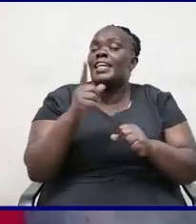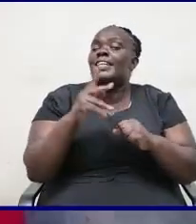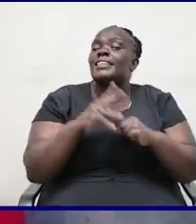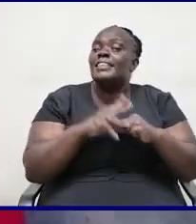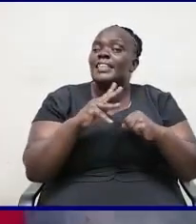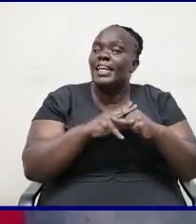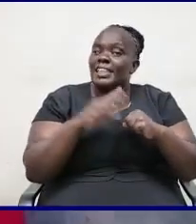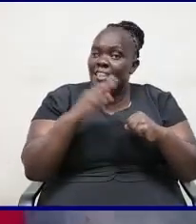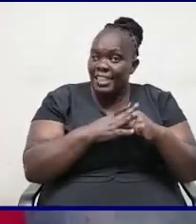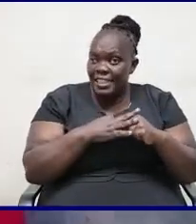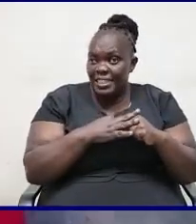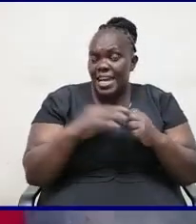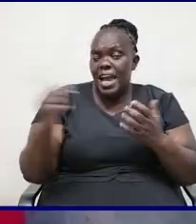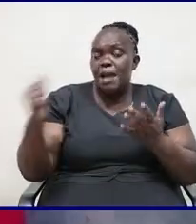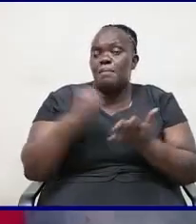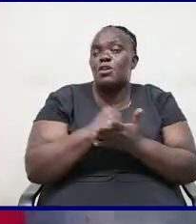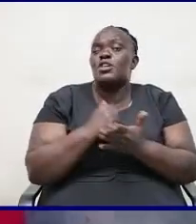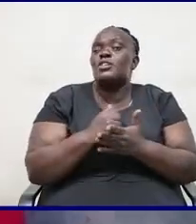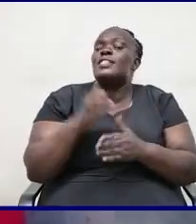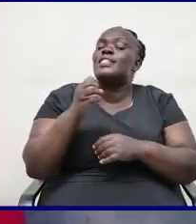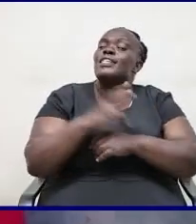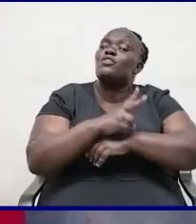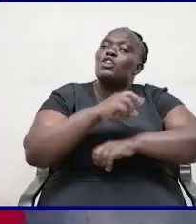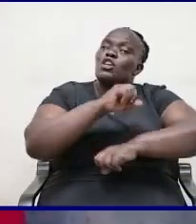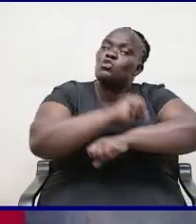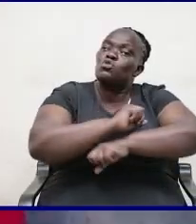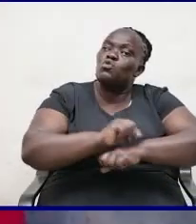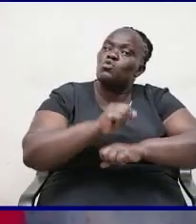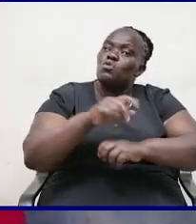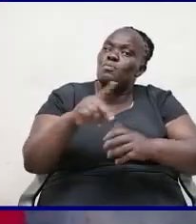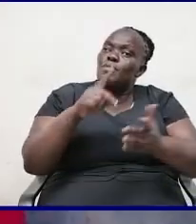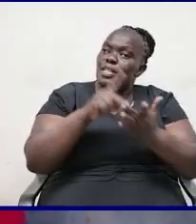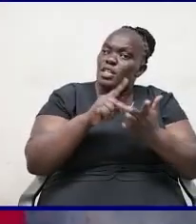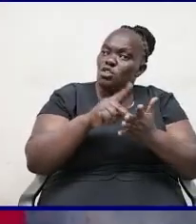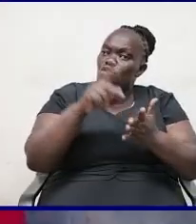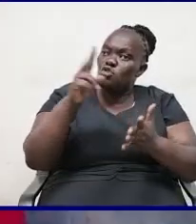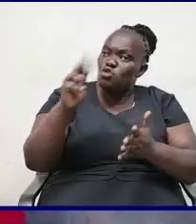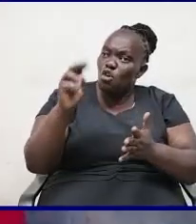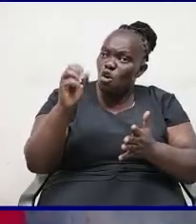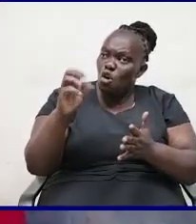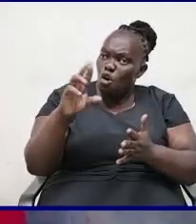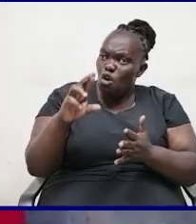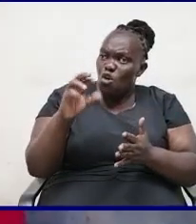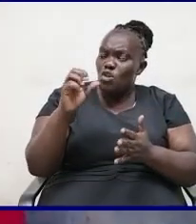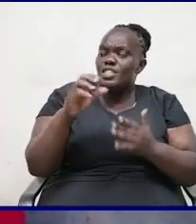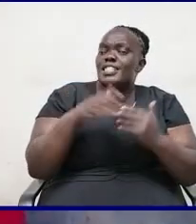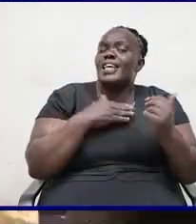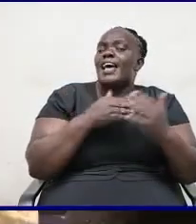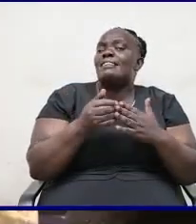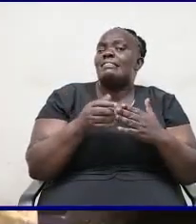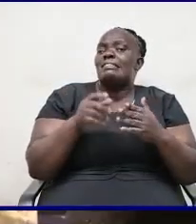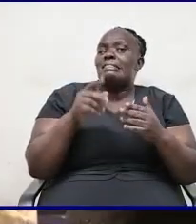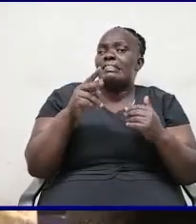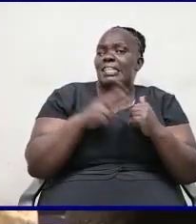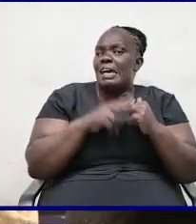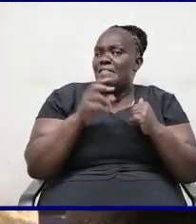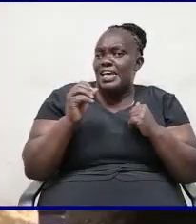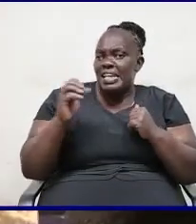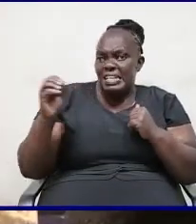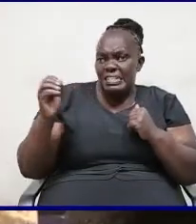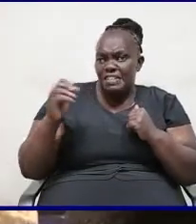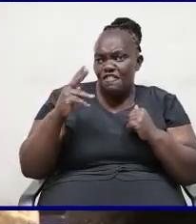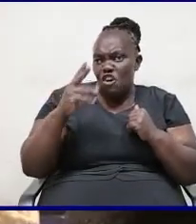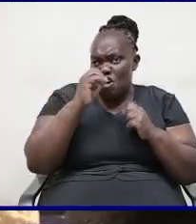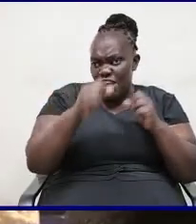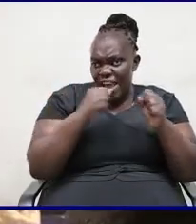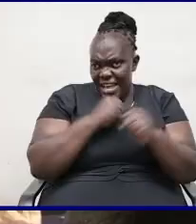was appointed as secondary school principal. So I went to a Northside Secondary School. So this is after only about 7 or so years since you... I think it was